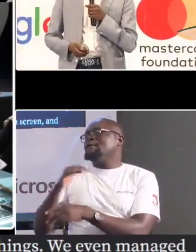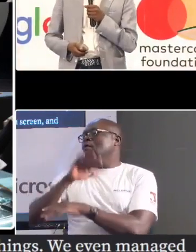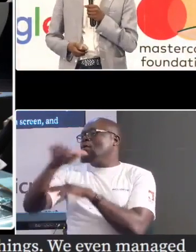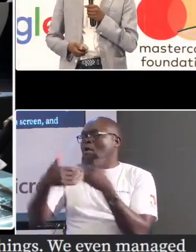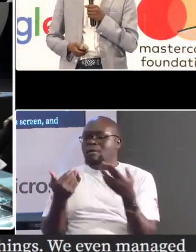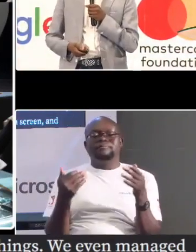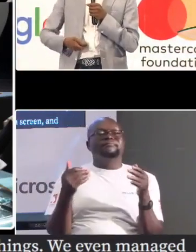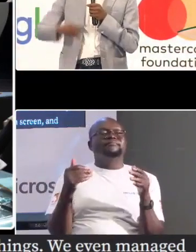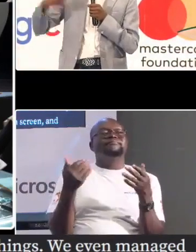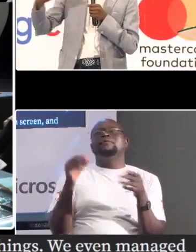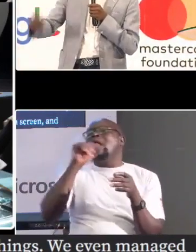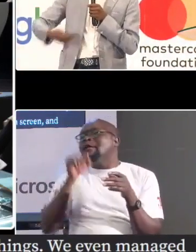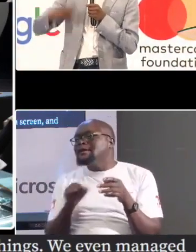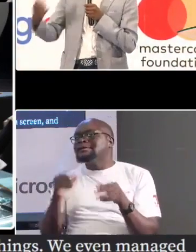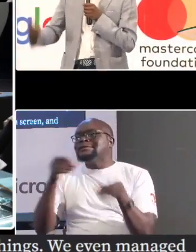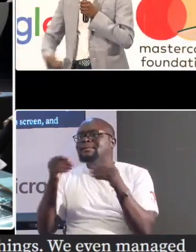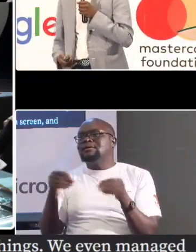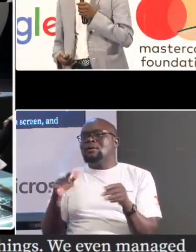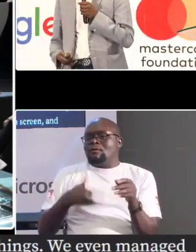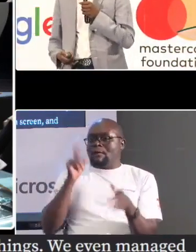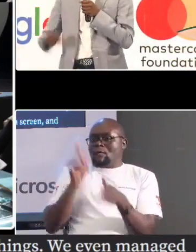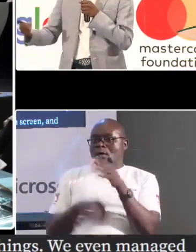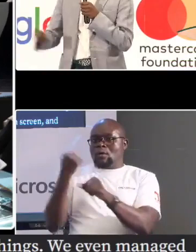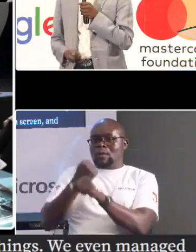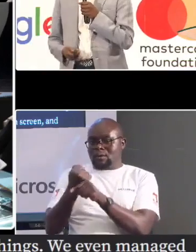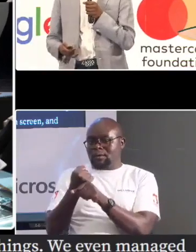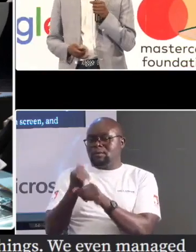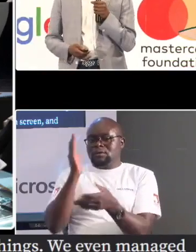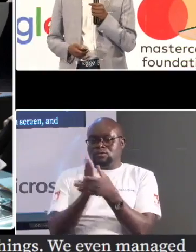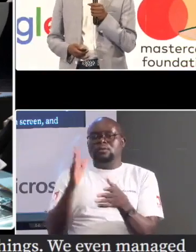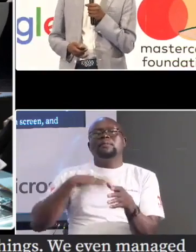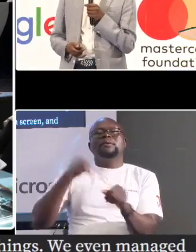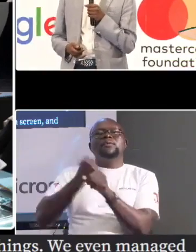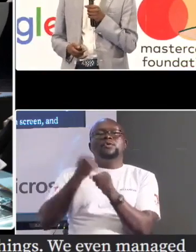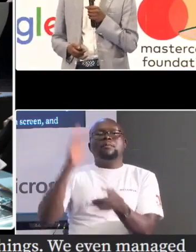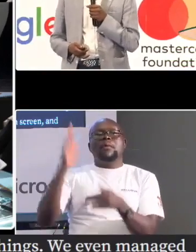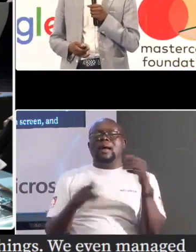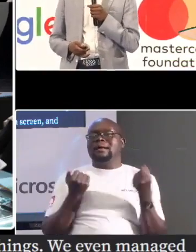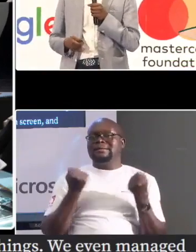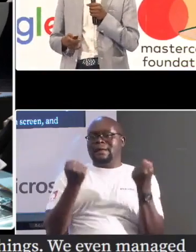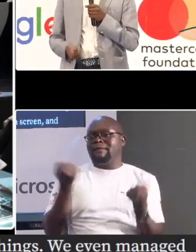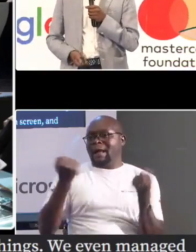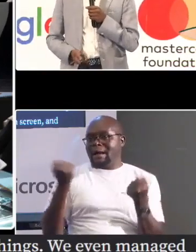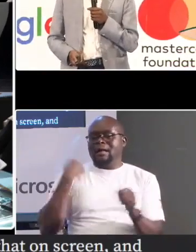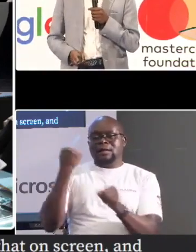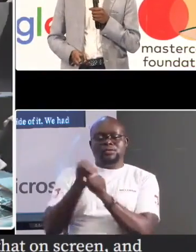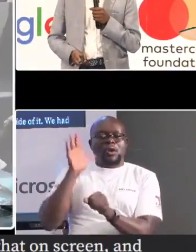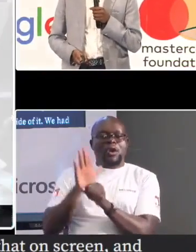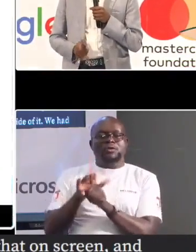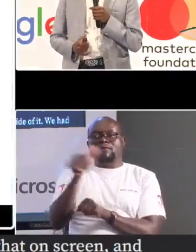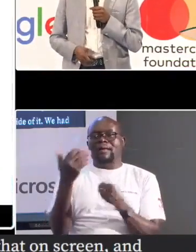all abilities, and we filmed what people were doing. It turns out people do more than drive in a car, and they do lots of other